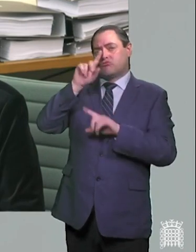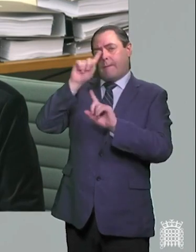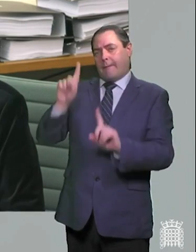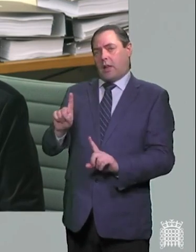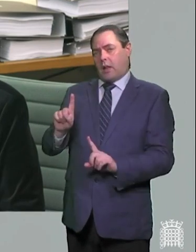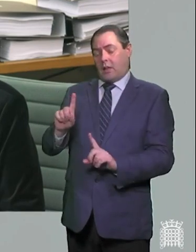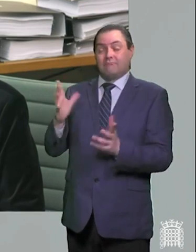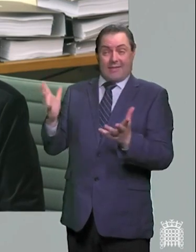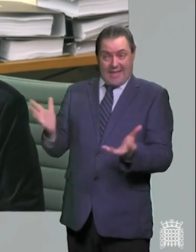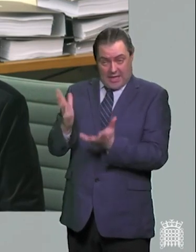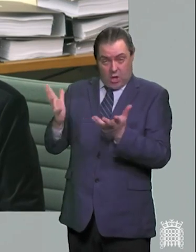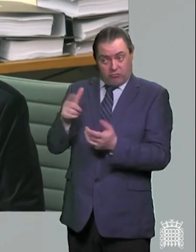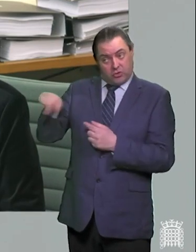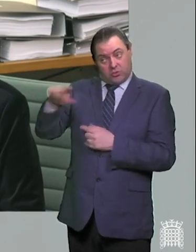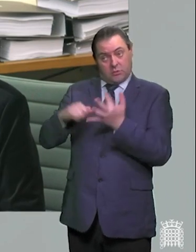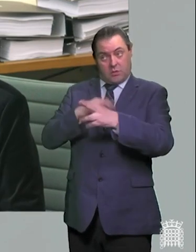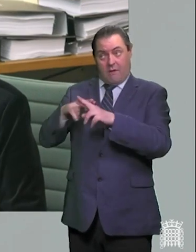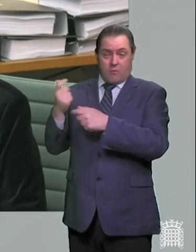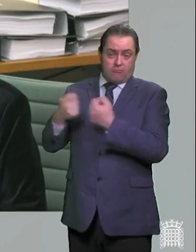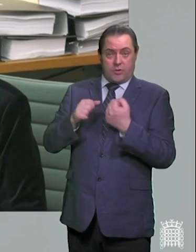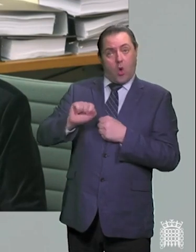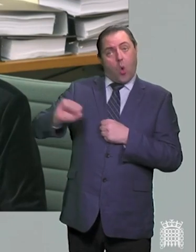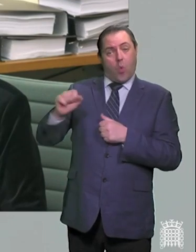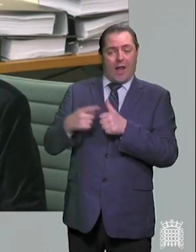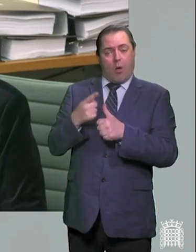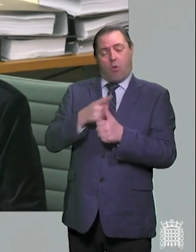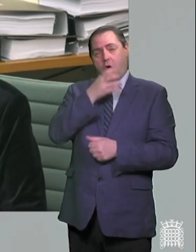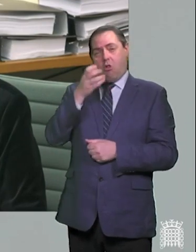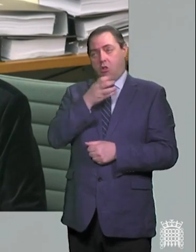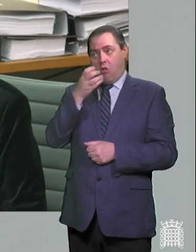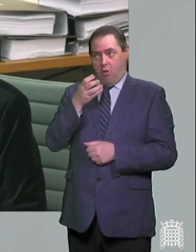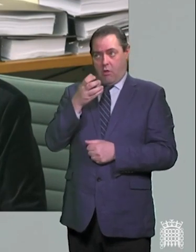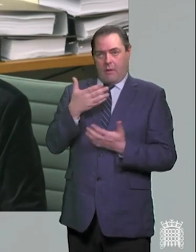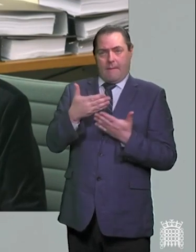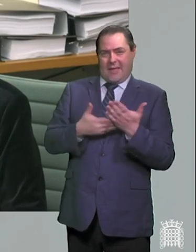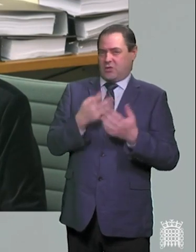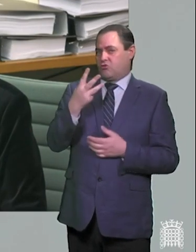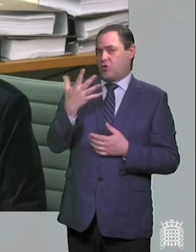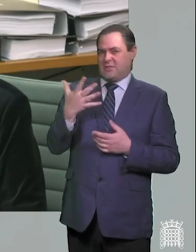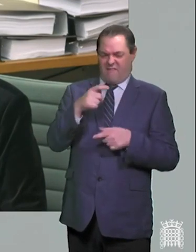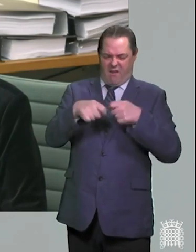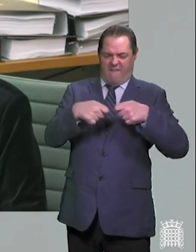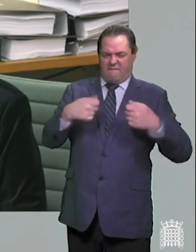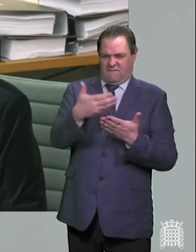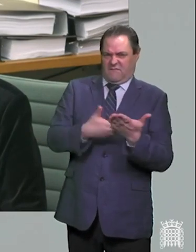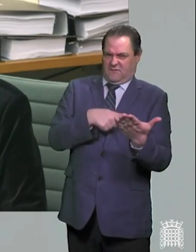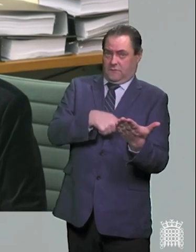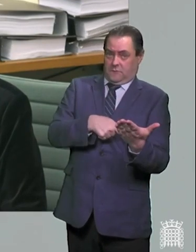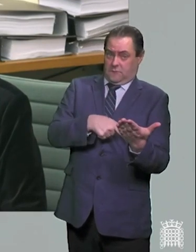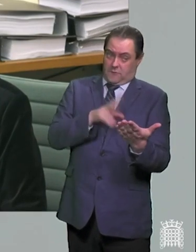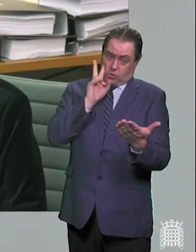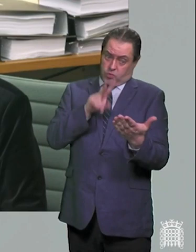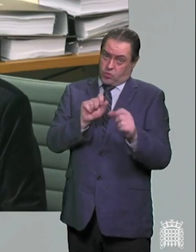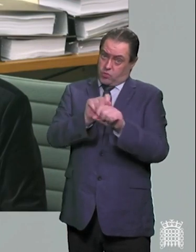it encouraged staff who attended to bring their own alcohol. That's on page 35 of your bundle. Did you see